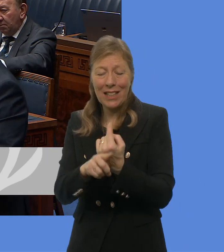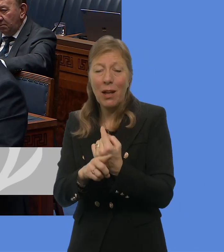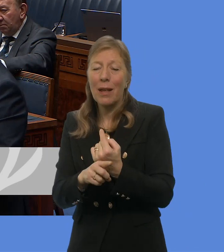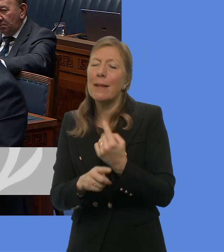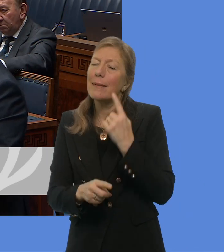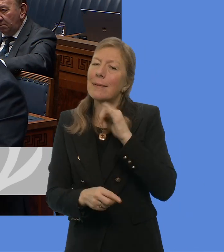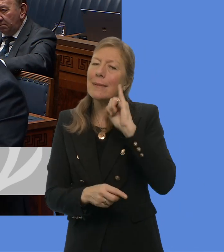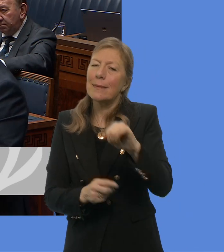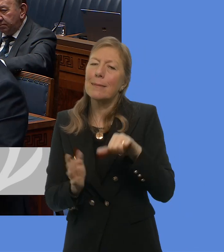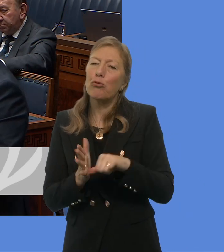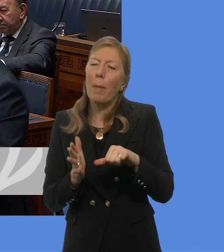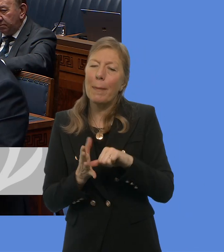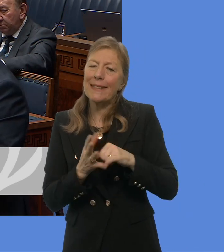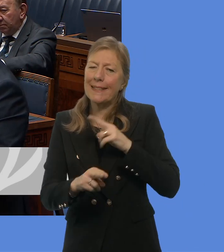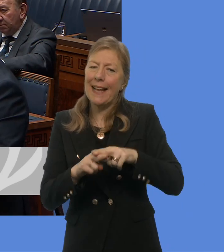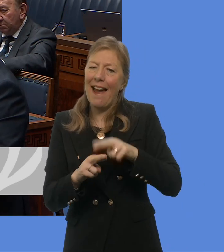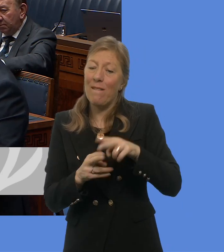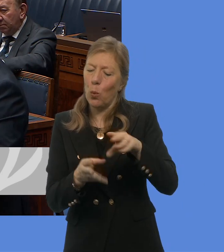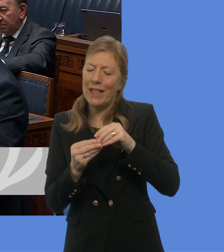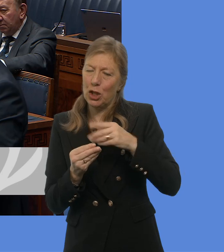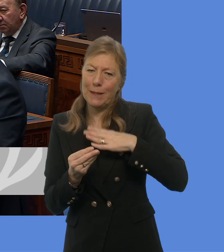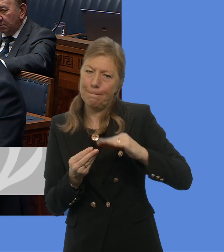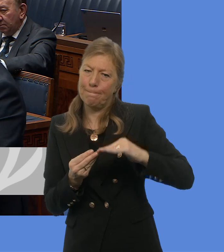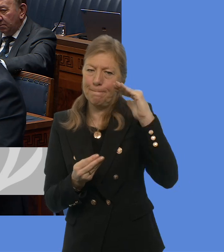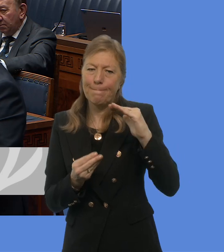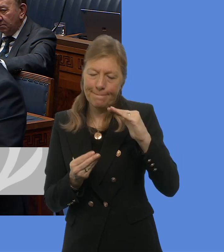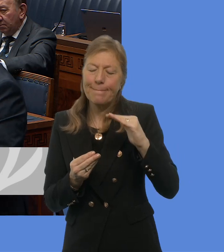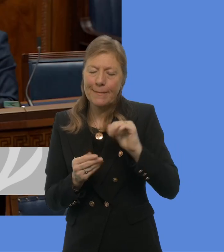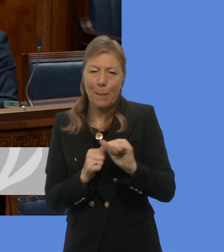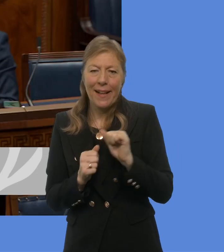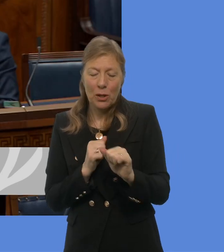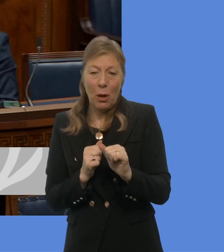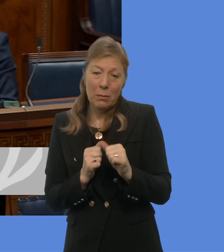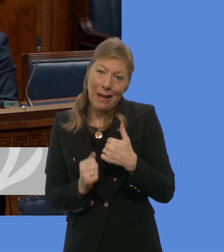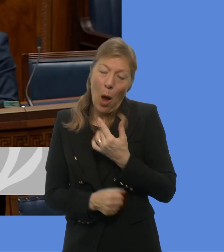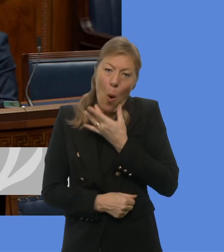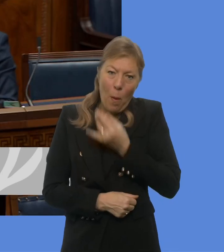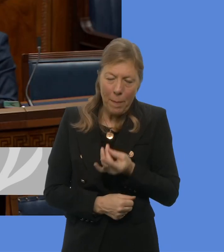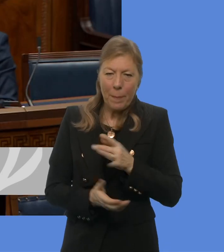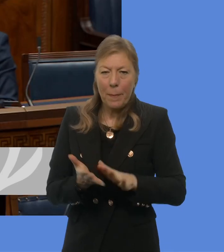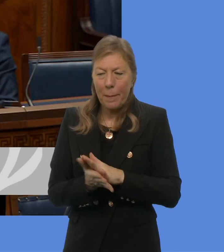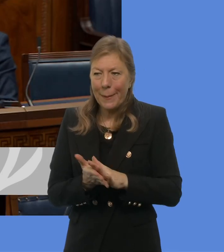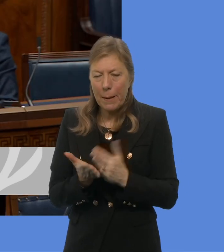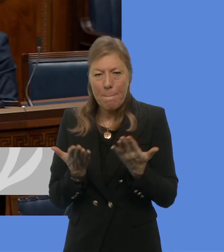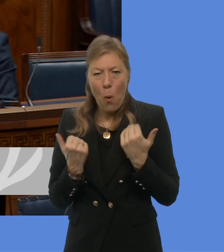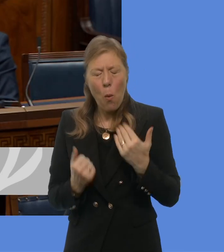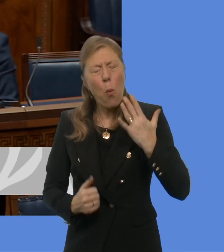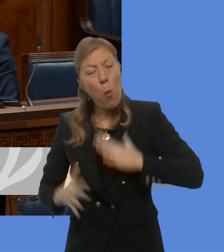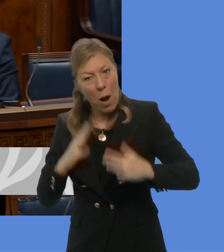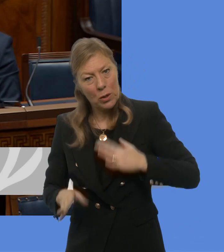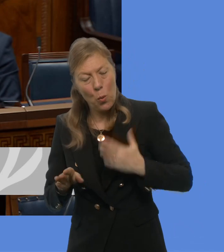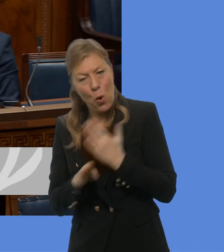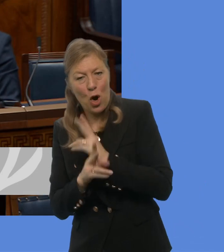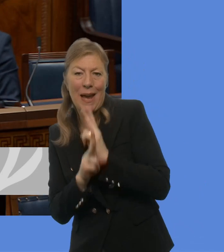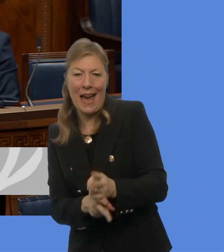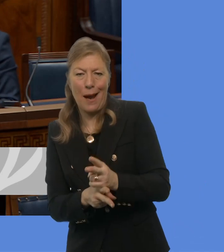working in that area much more, hopefully much more attractive, certainly more attractive. I think that's a major step.